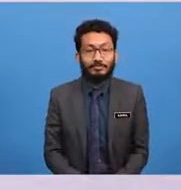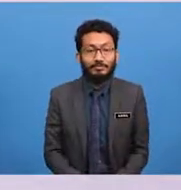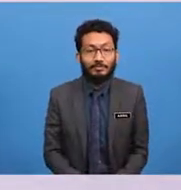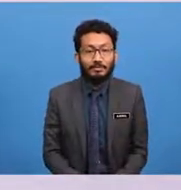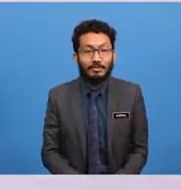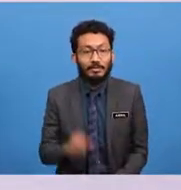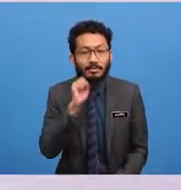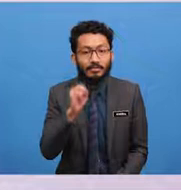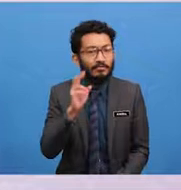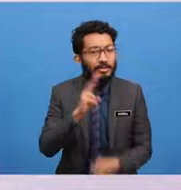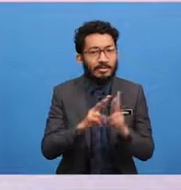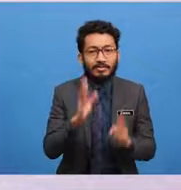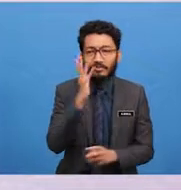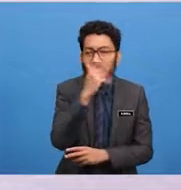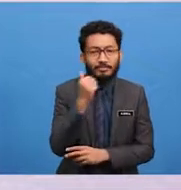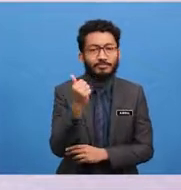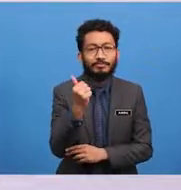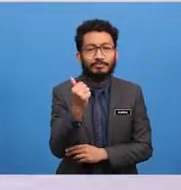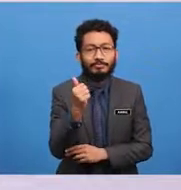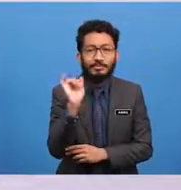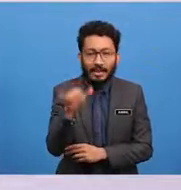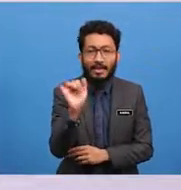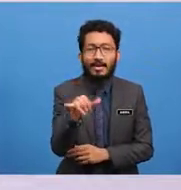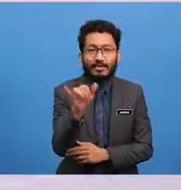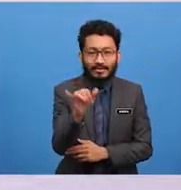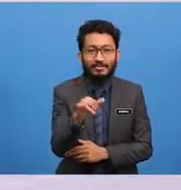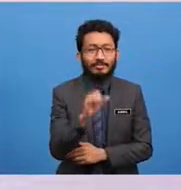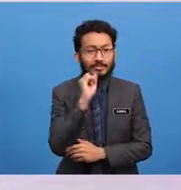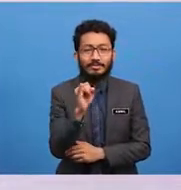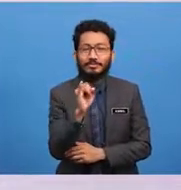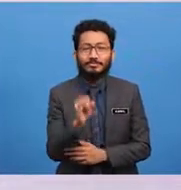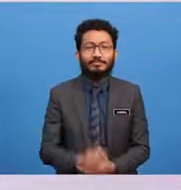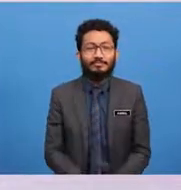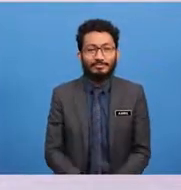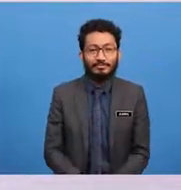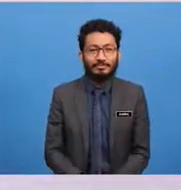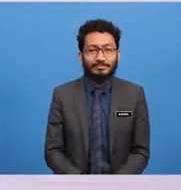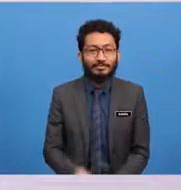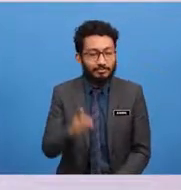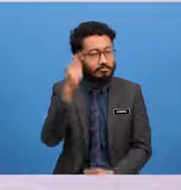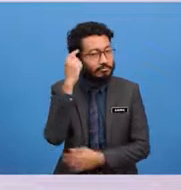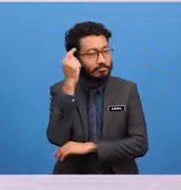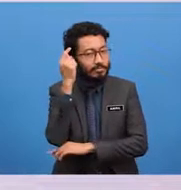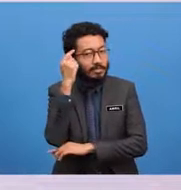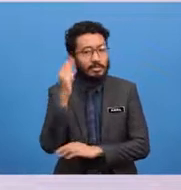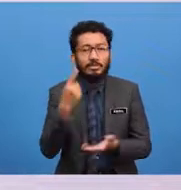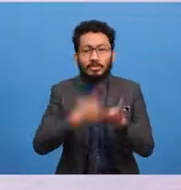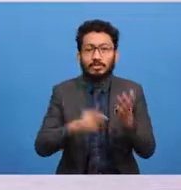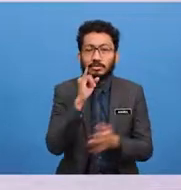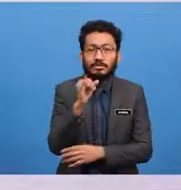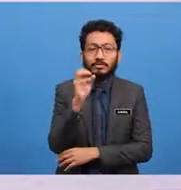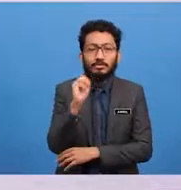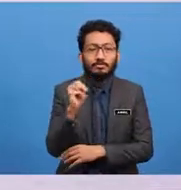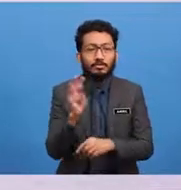She's pretty. Yes, she is. What is she wearing? Do you